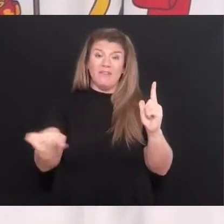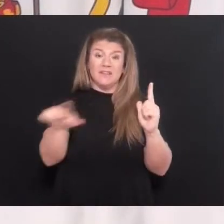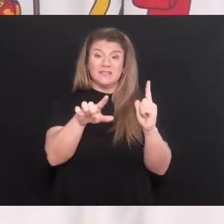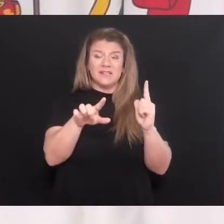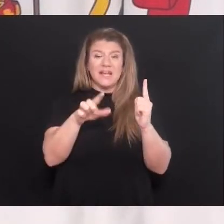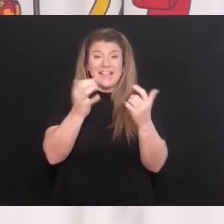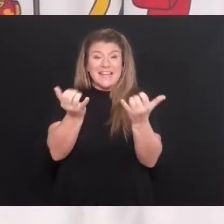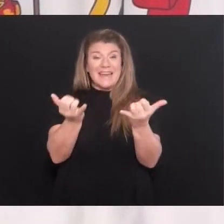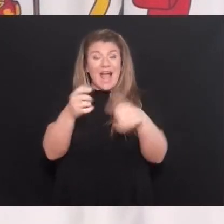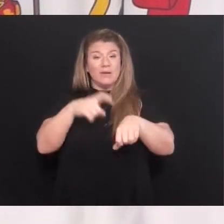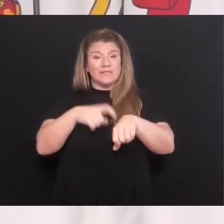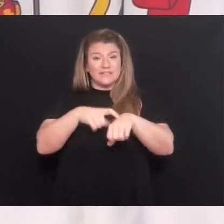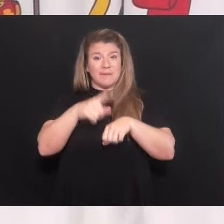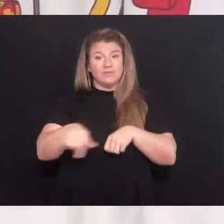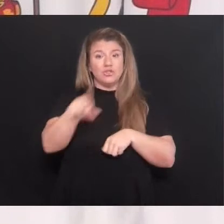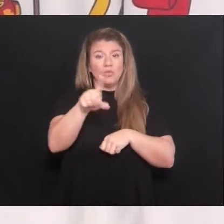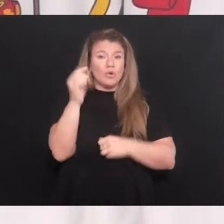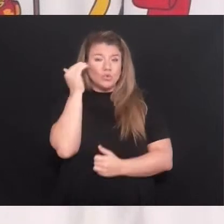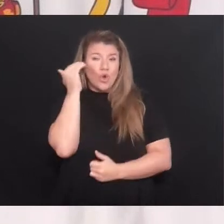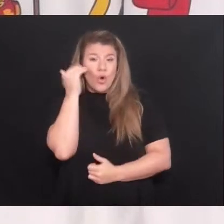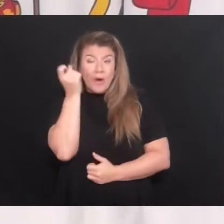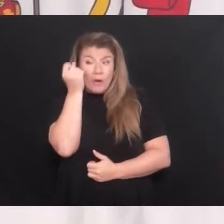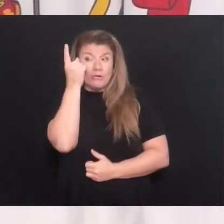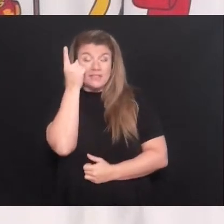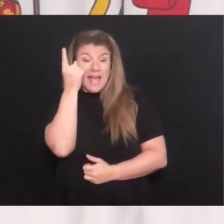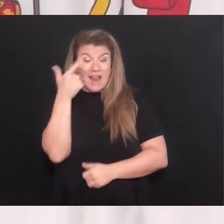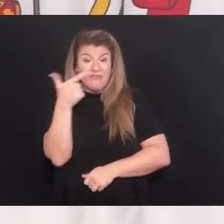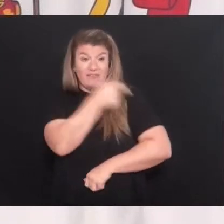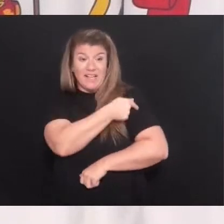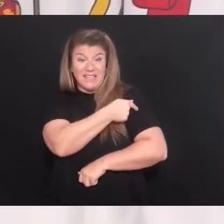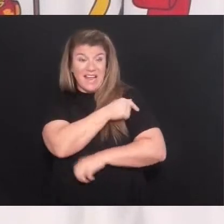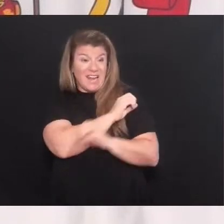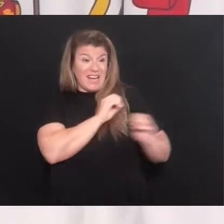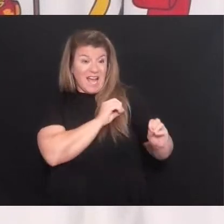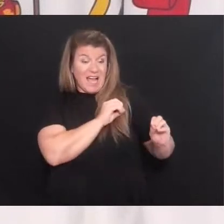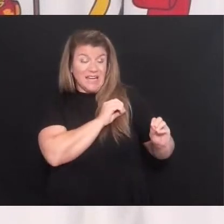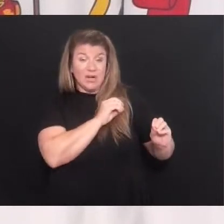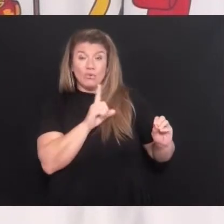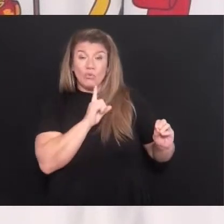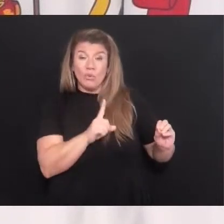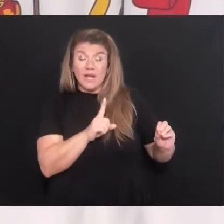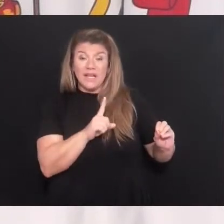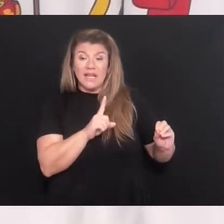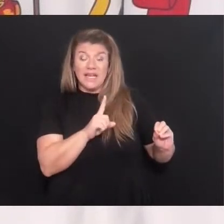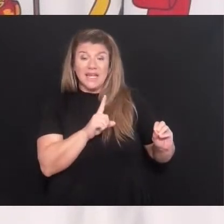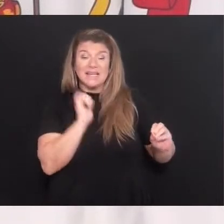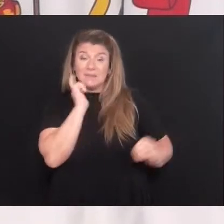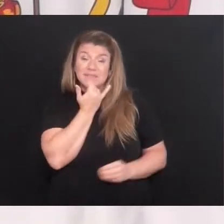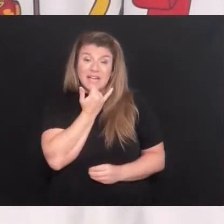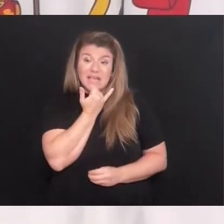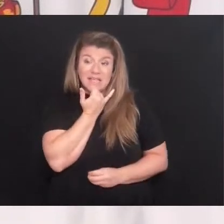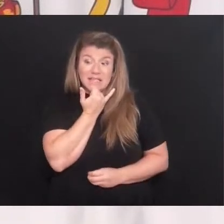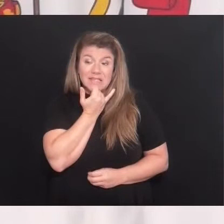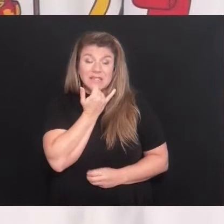now realize that going unvaccinated is really making a big mistake.